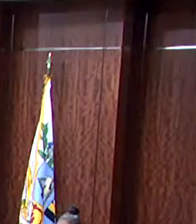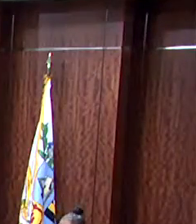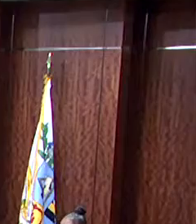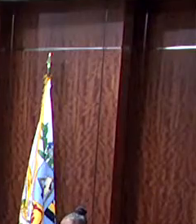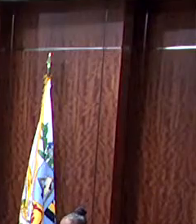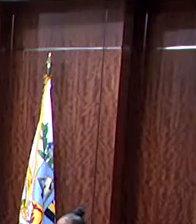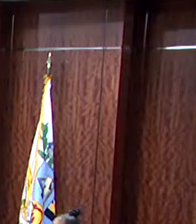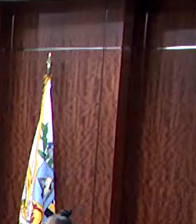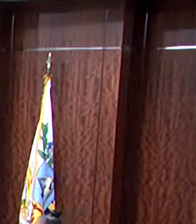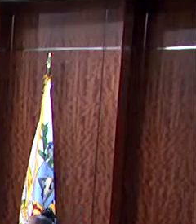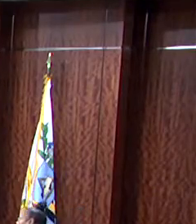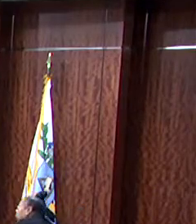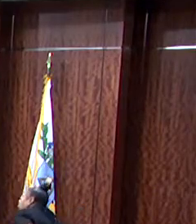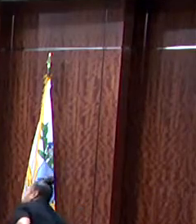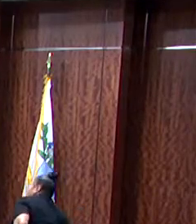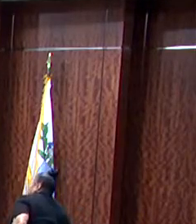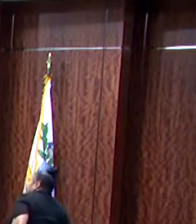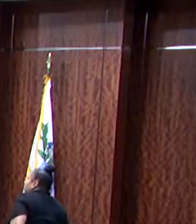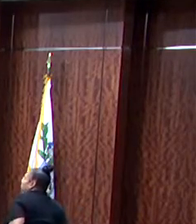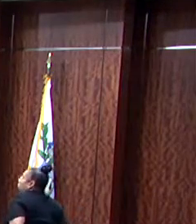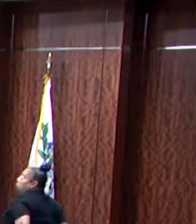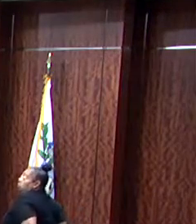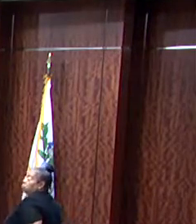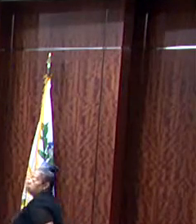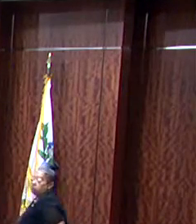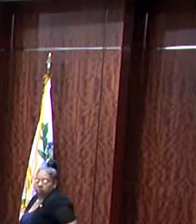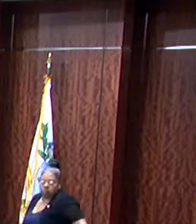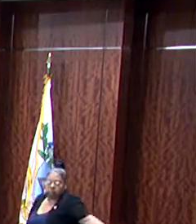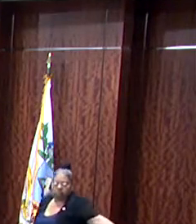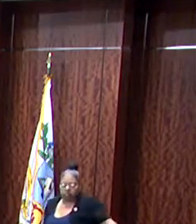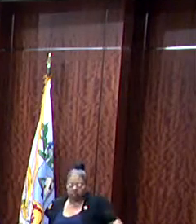proclamation and the Pledge of Allegiance. Thank you.